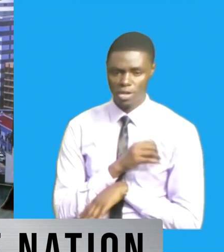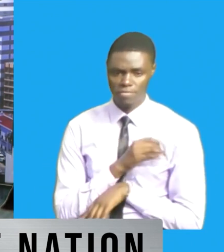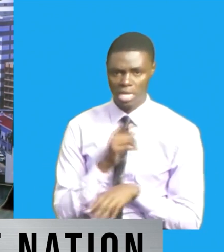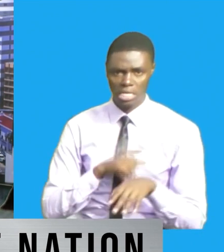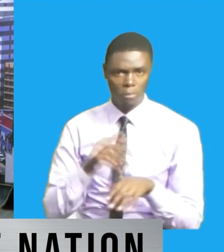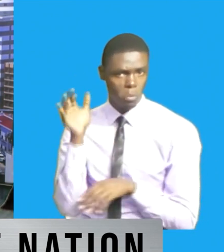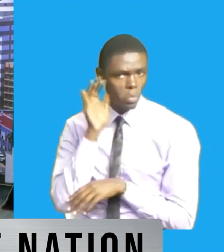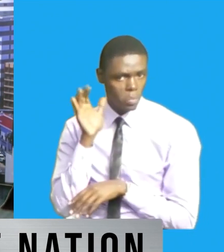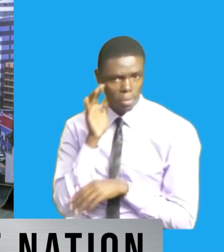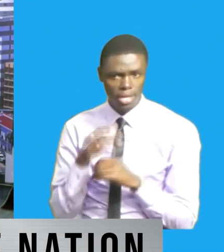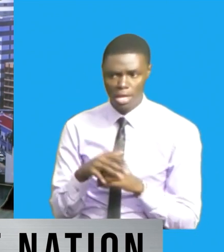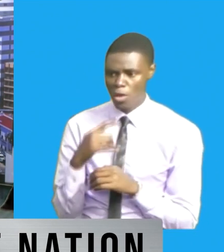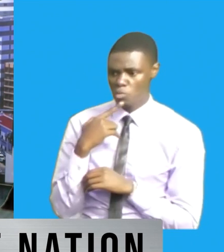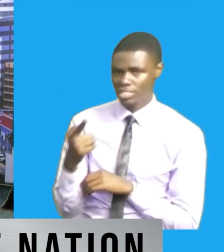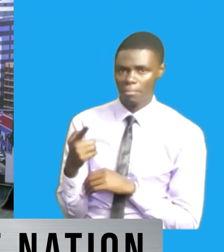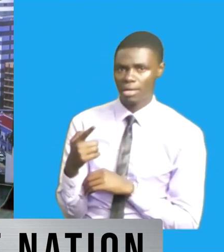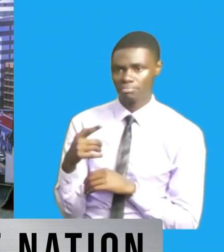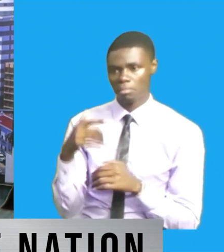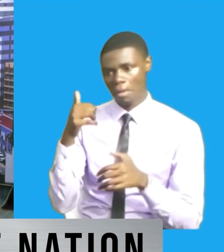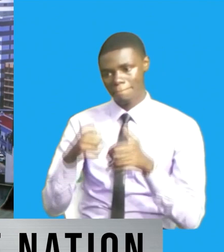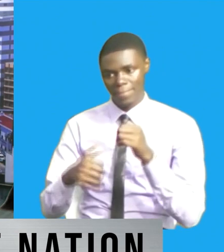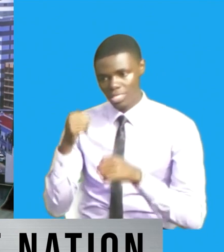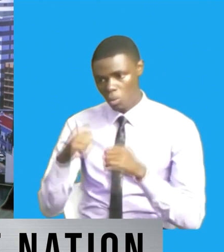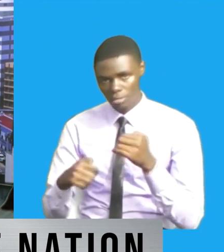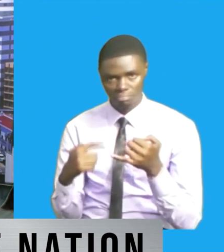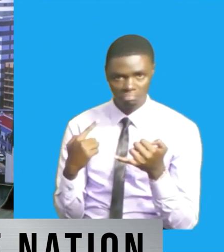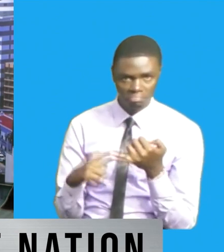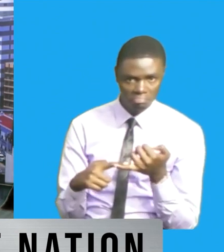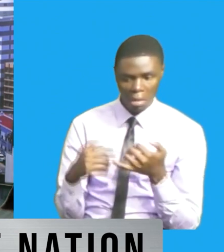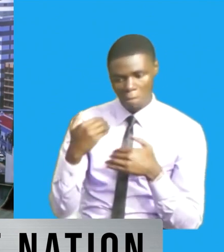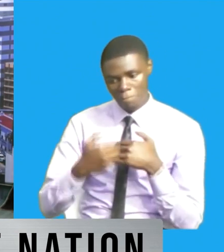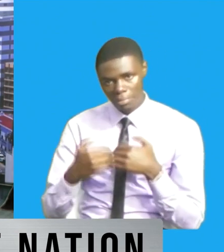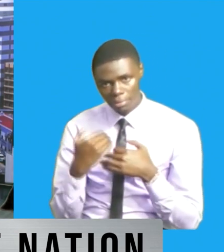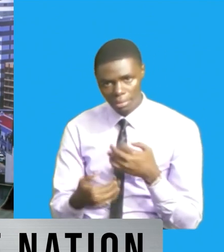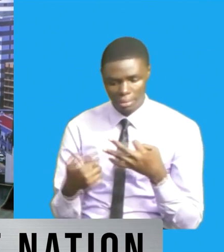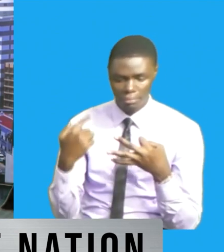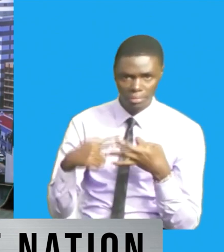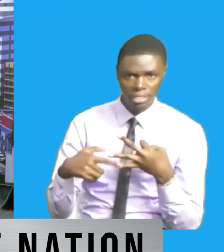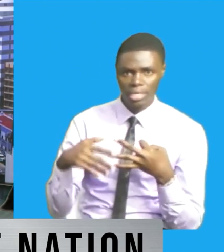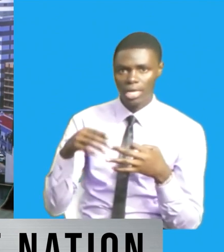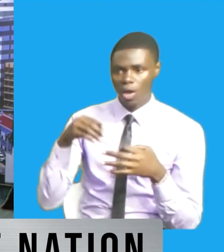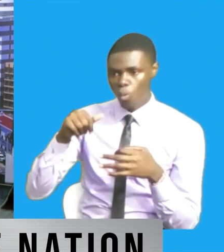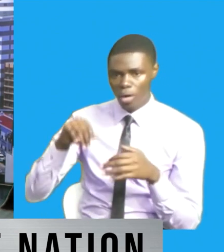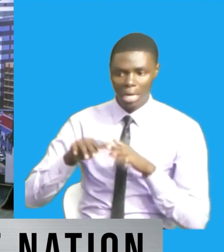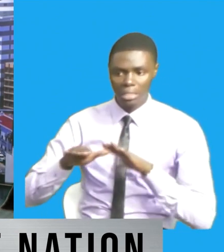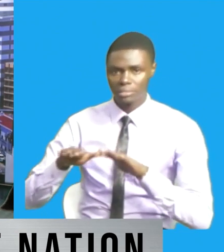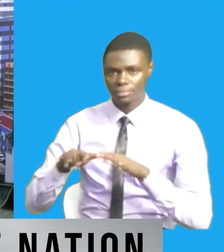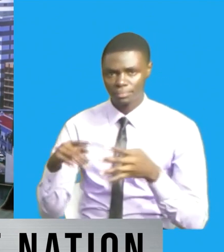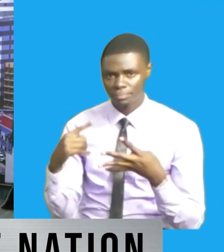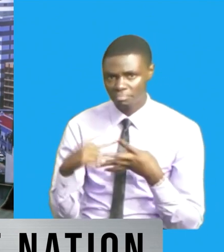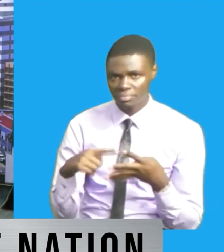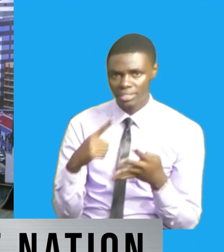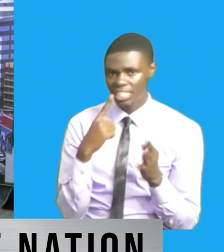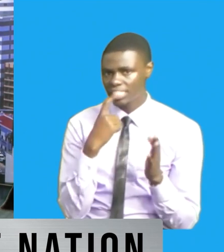hear, because ukisema ati maziwa, ukisema ati mkate, ukisema ati unga wa chapati, ukisema